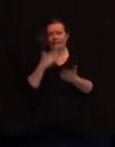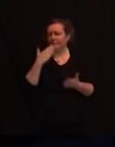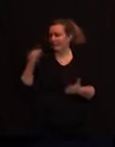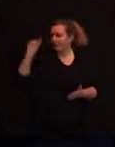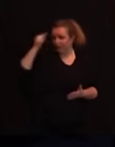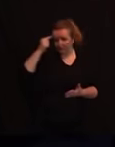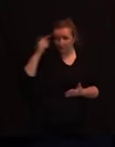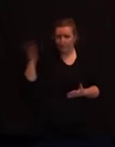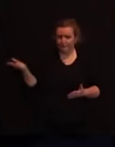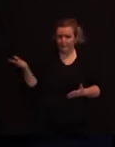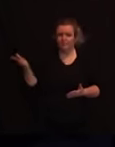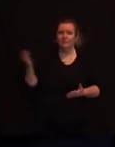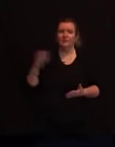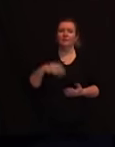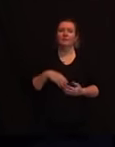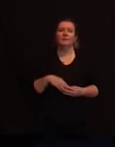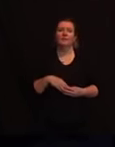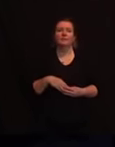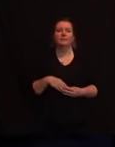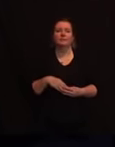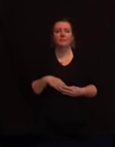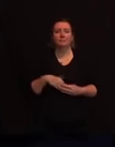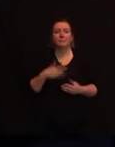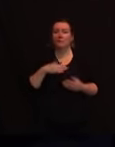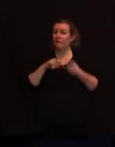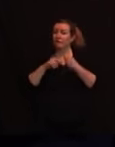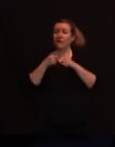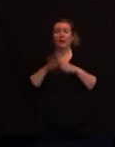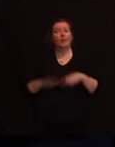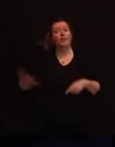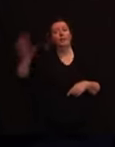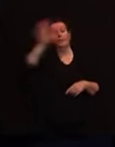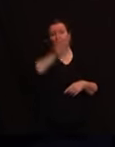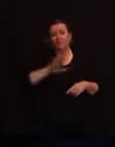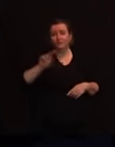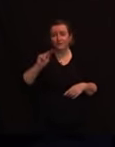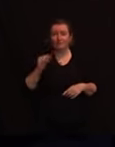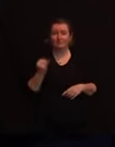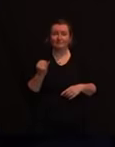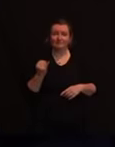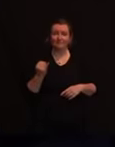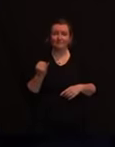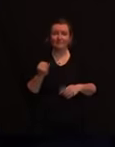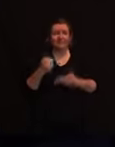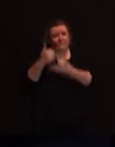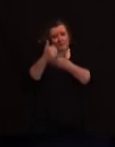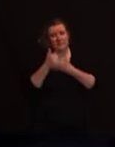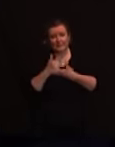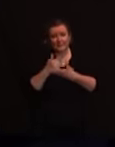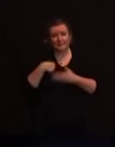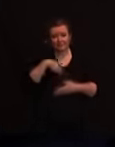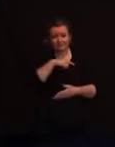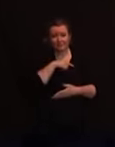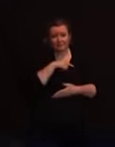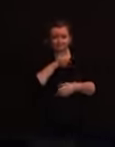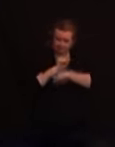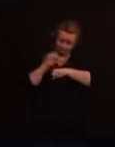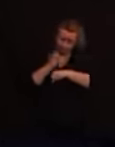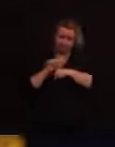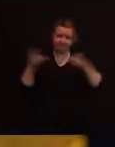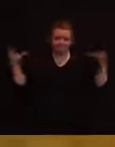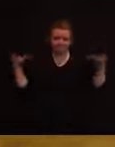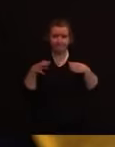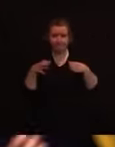my colleagues throughout this state for engaging in this collective effort as we're trying to get the job done. Thank you. Andy, thank you.